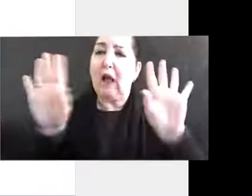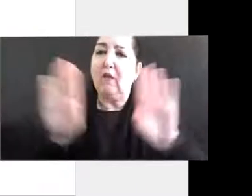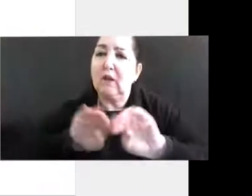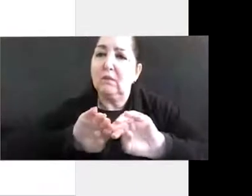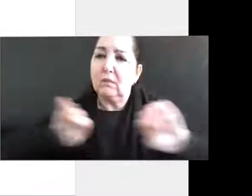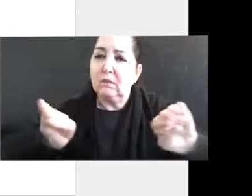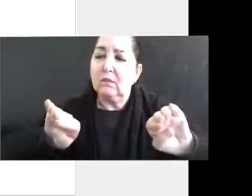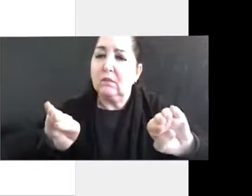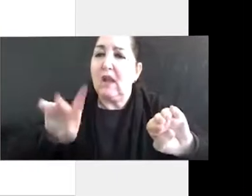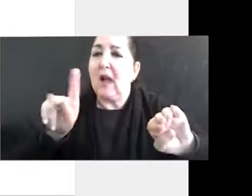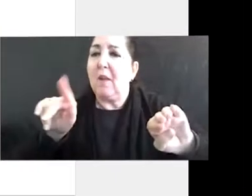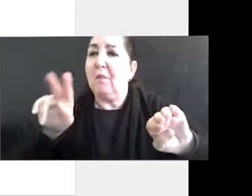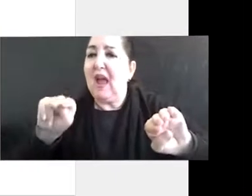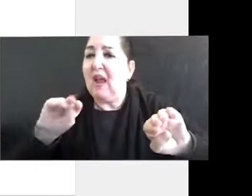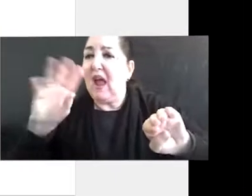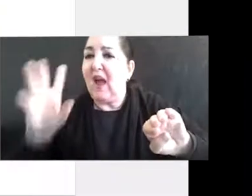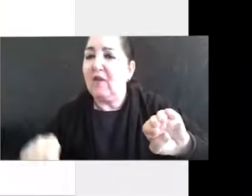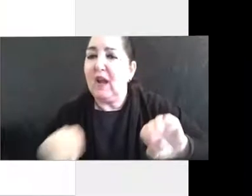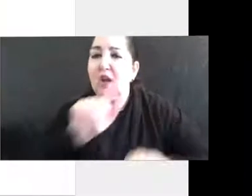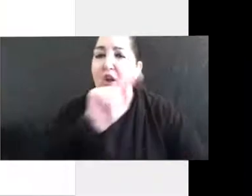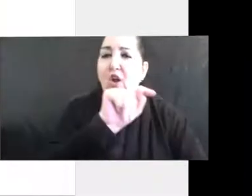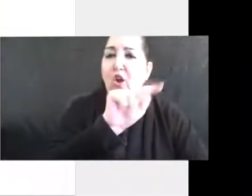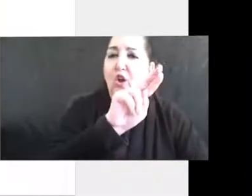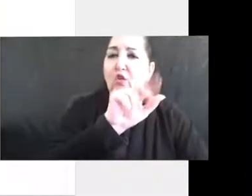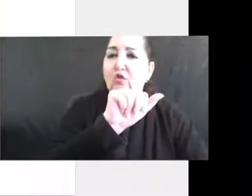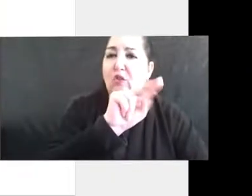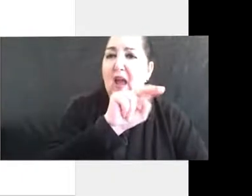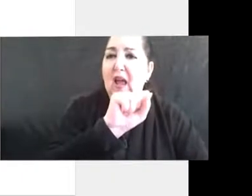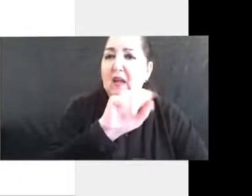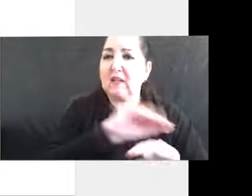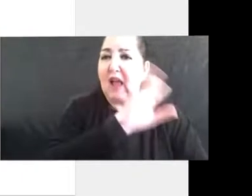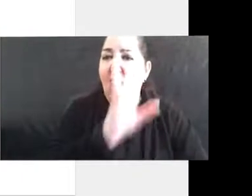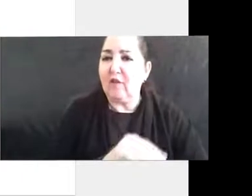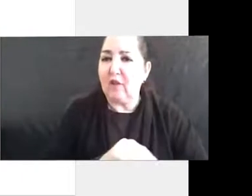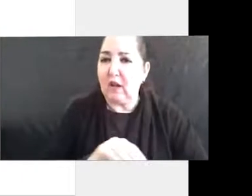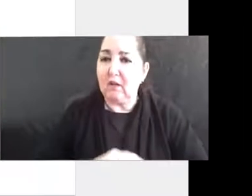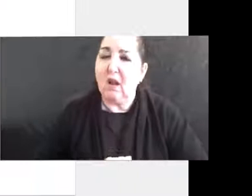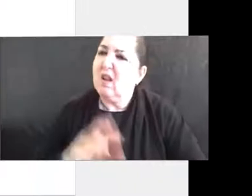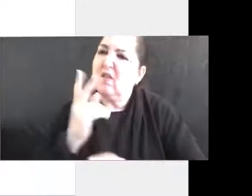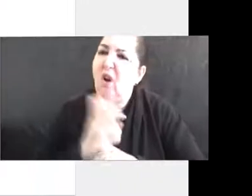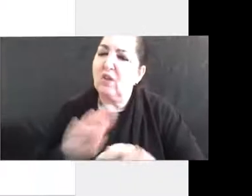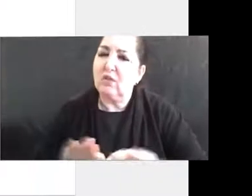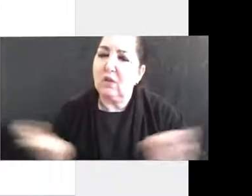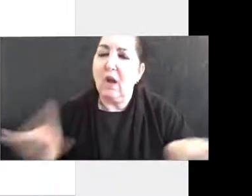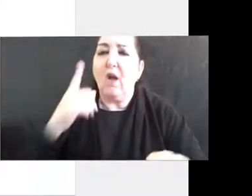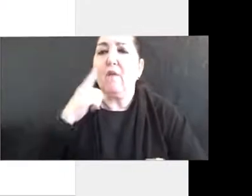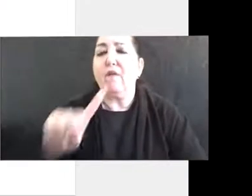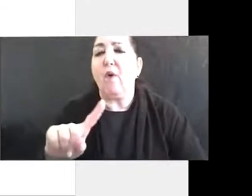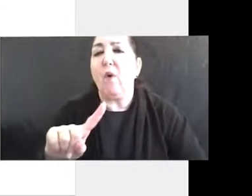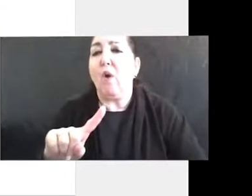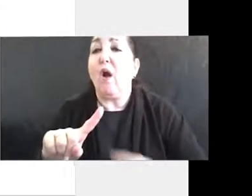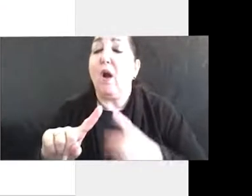between Pan-Africanism and Trans-Africanism, the way we understand it. So if Pan-Africanism offers a container